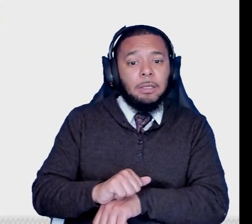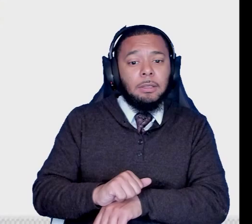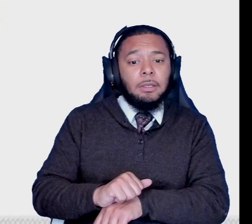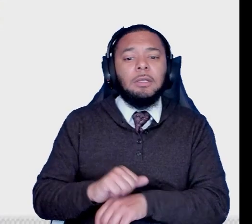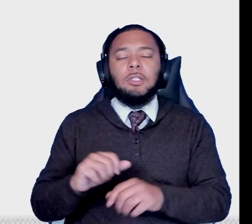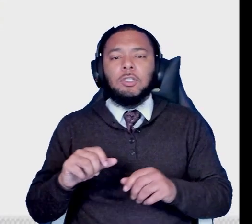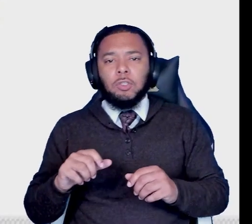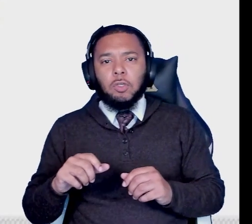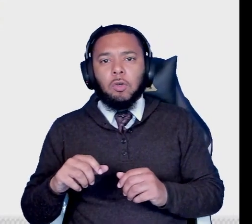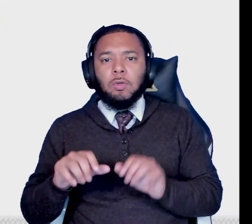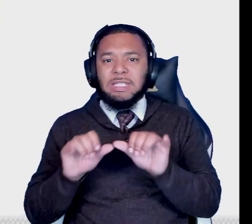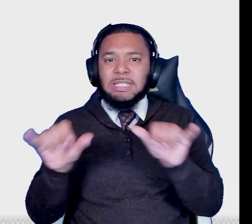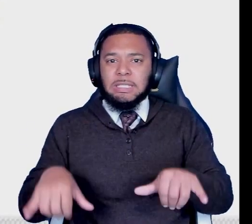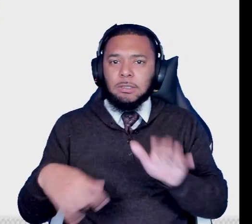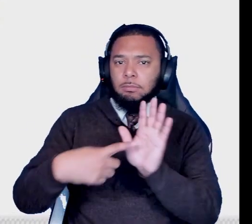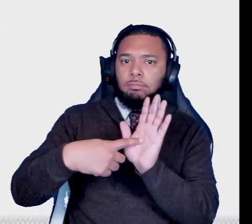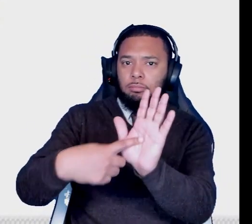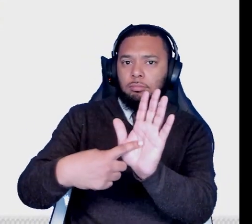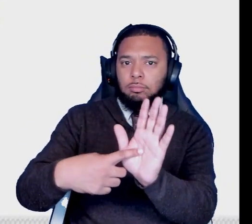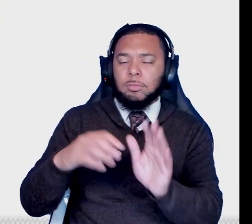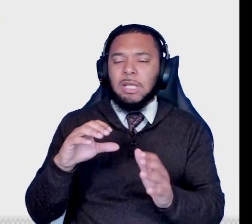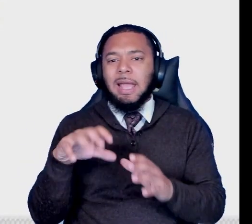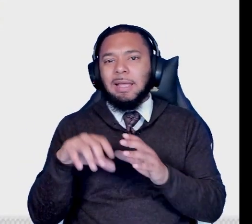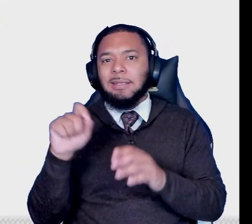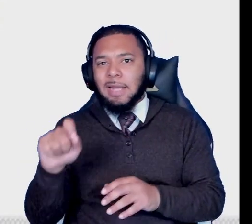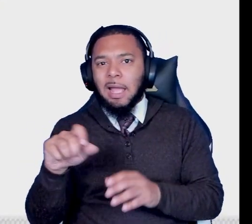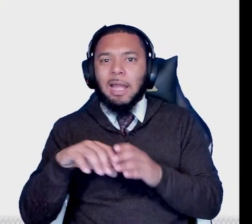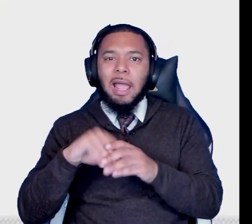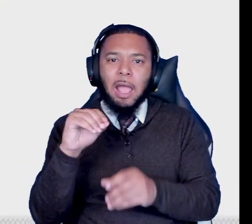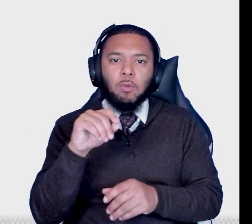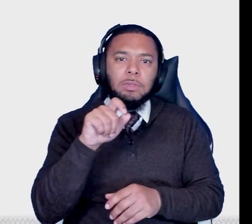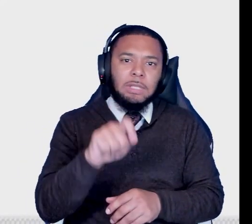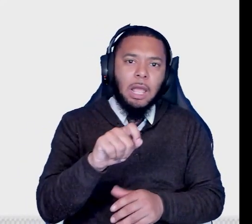system.out.print, what is your hobby?